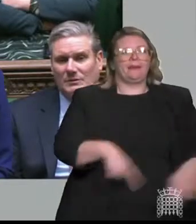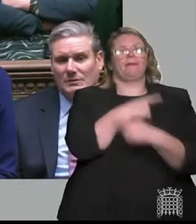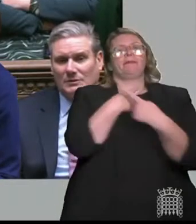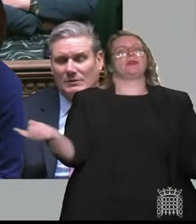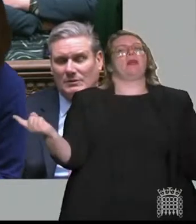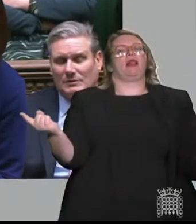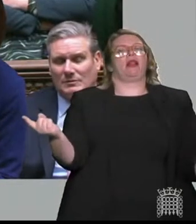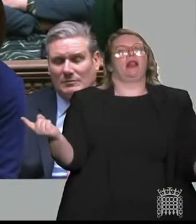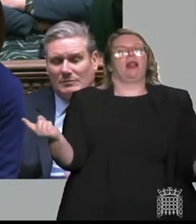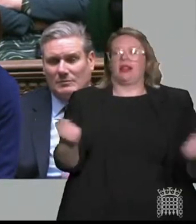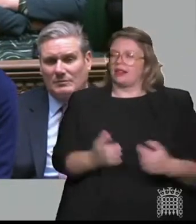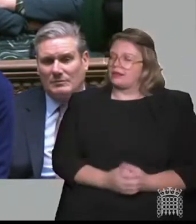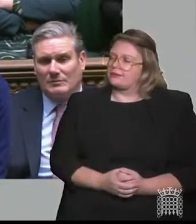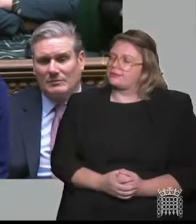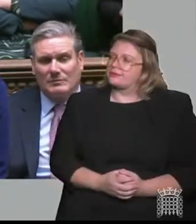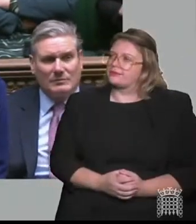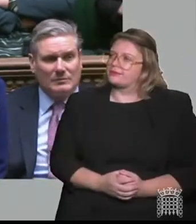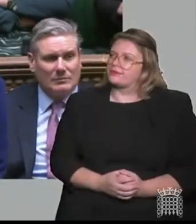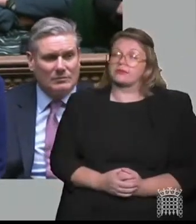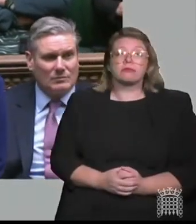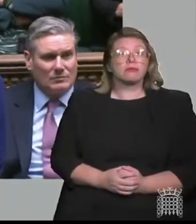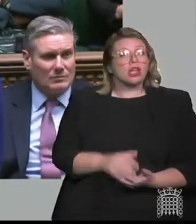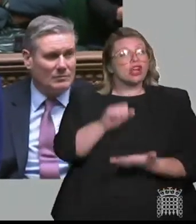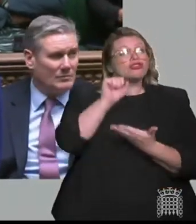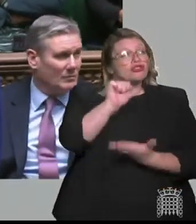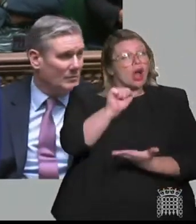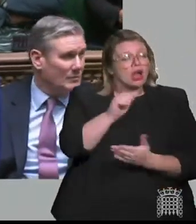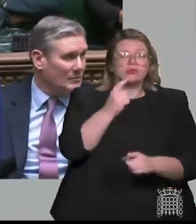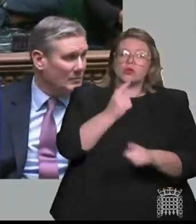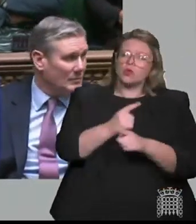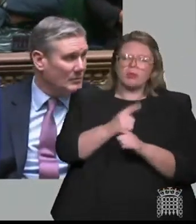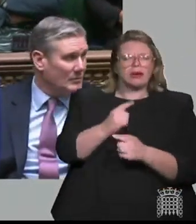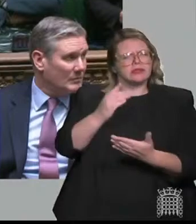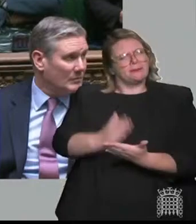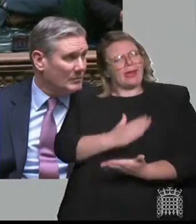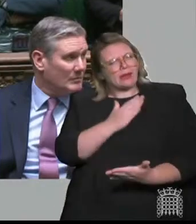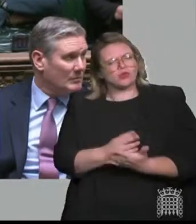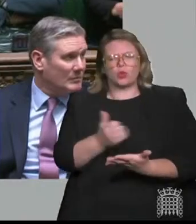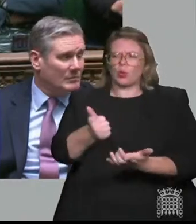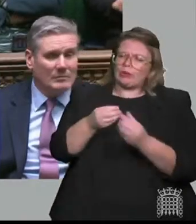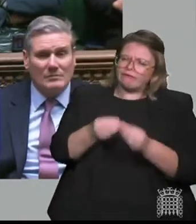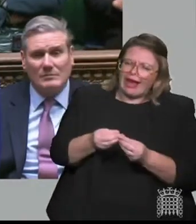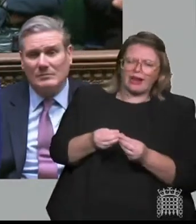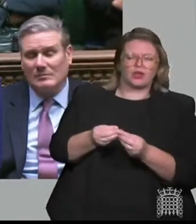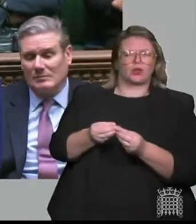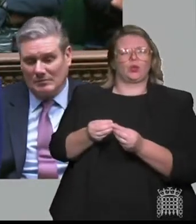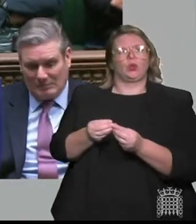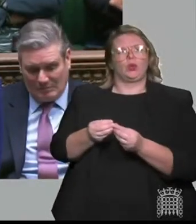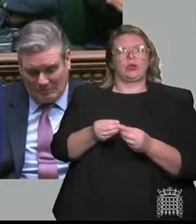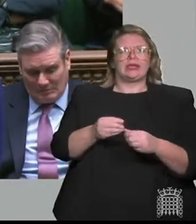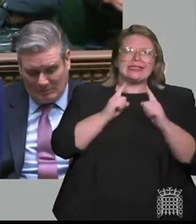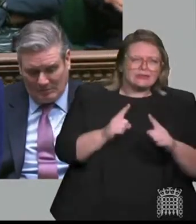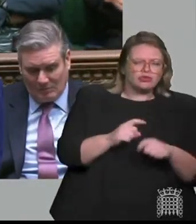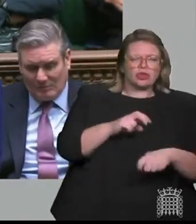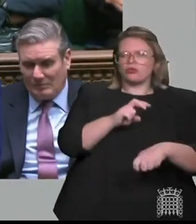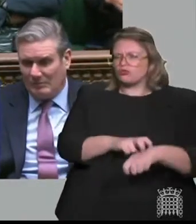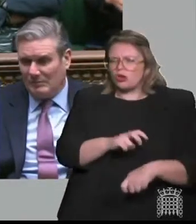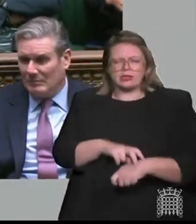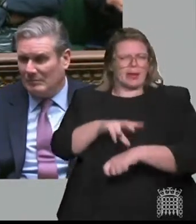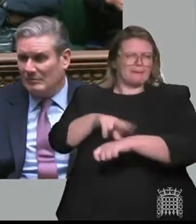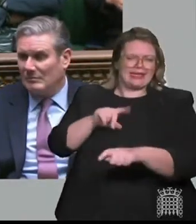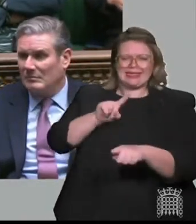Now, the Chancellor has made a great fanfare about public sector efficiency and value for money. This is from a government that has